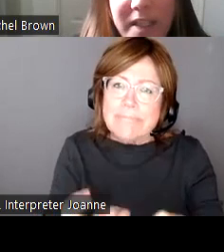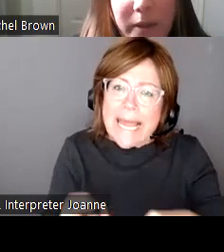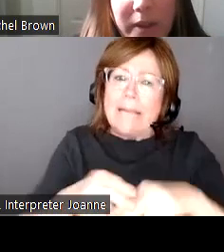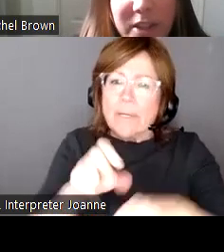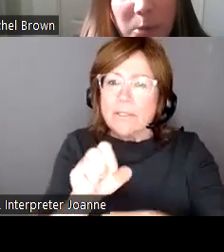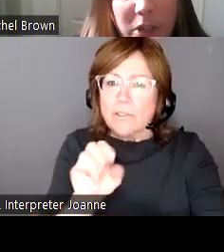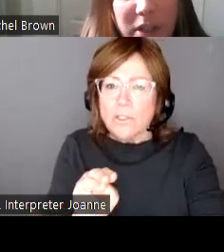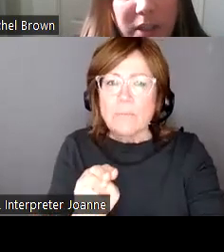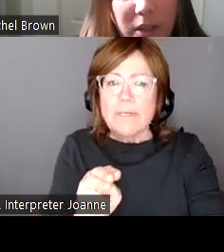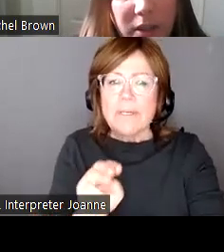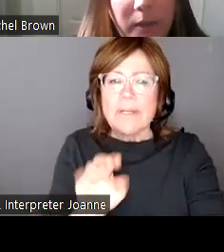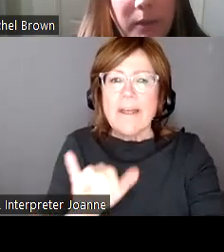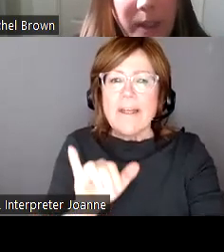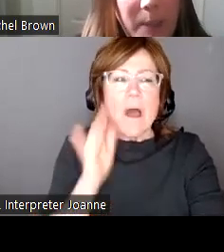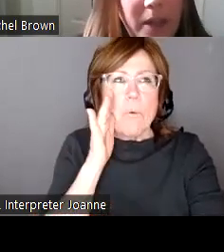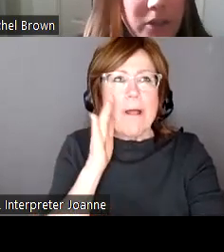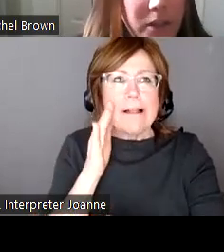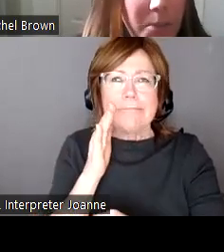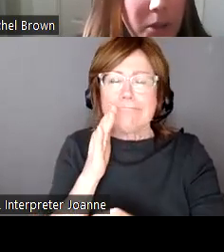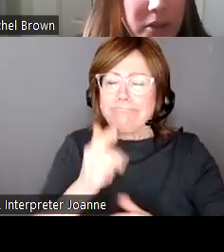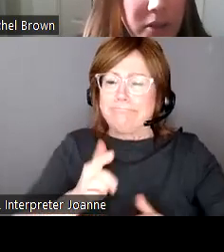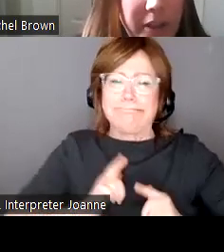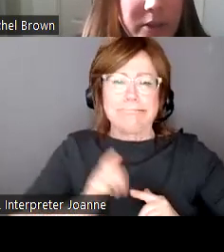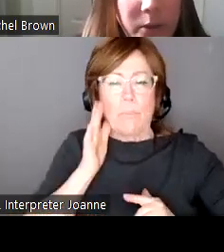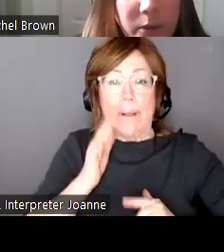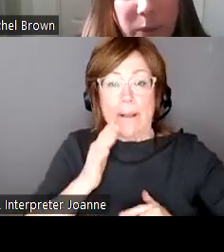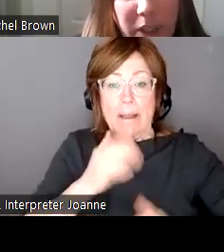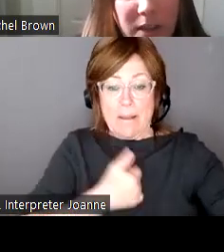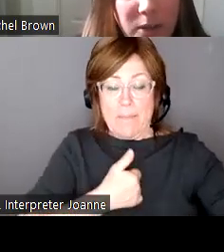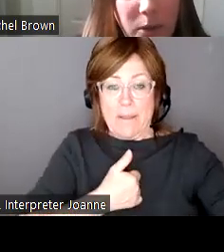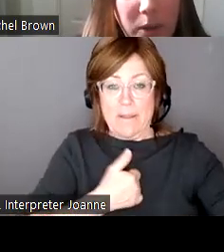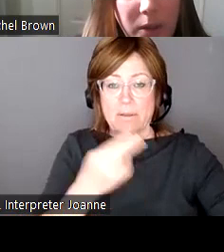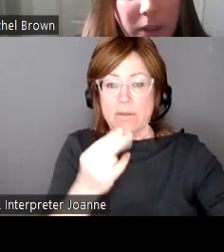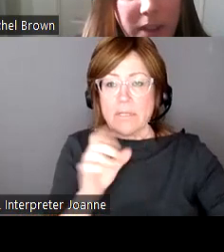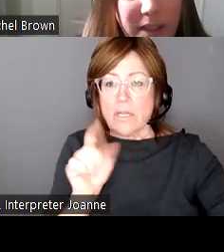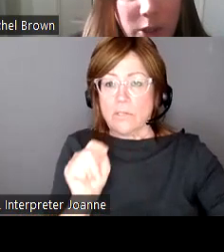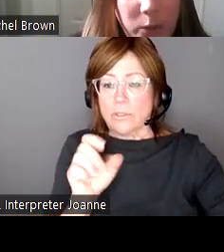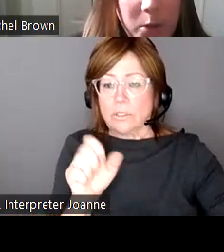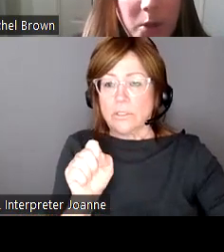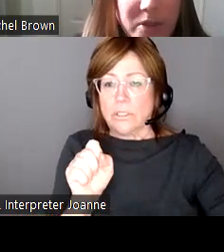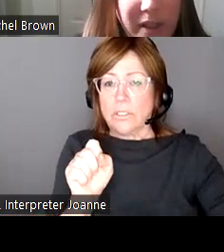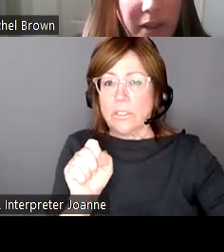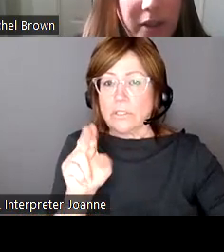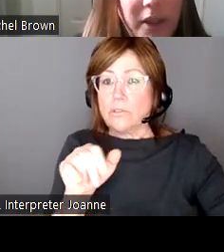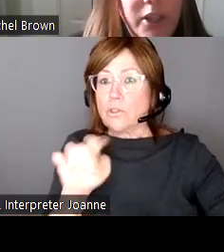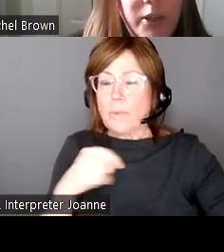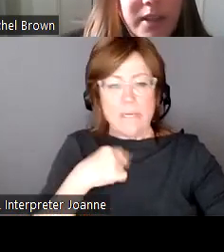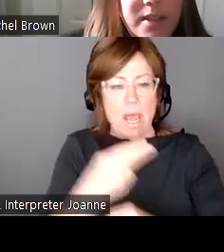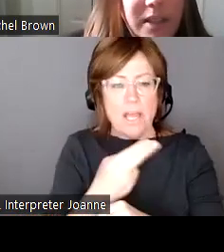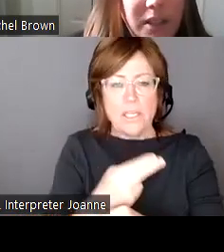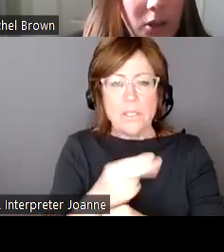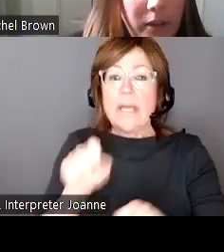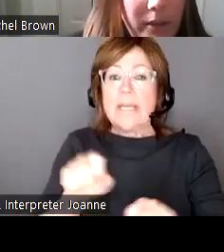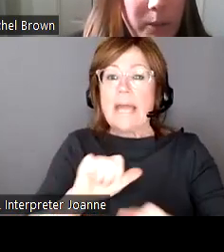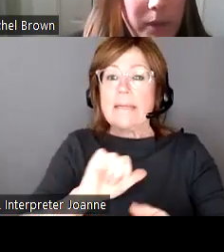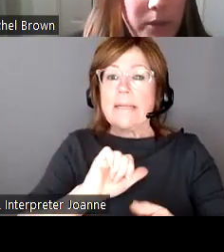makes everything so much easier. Like I mentioned, I personally use Hootsuite, so you can really schedule your posts in there. You can